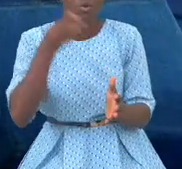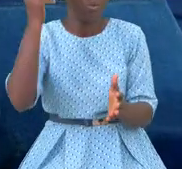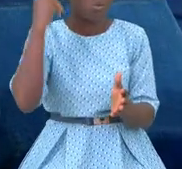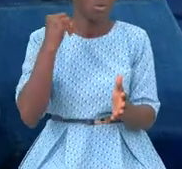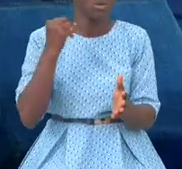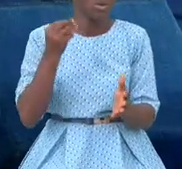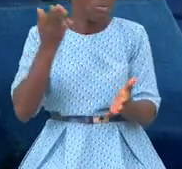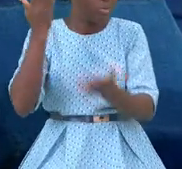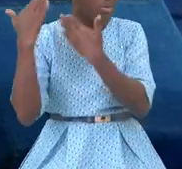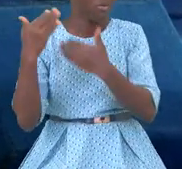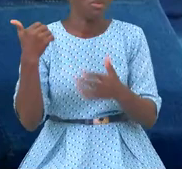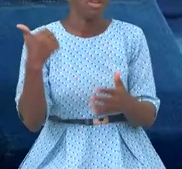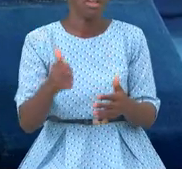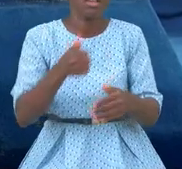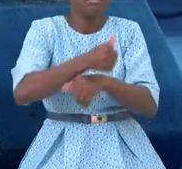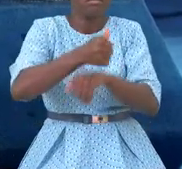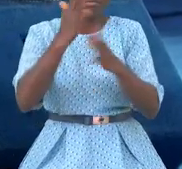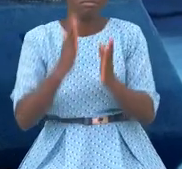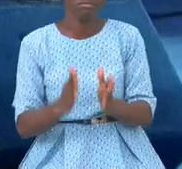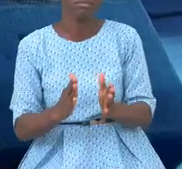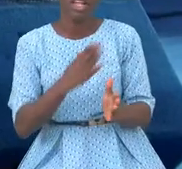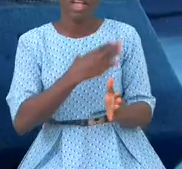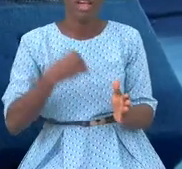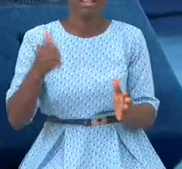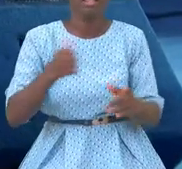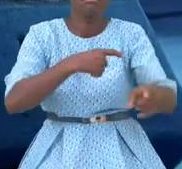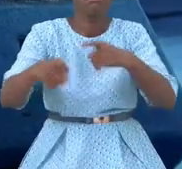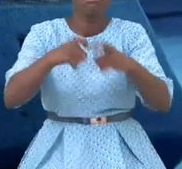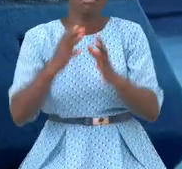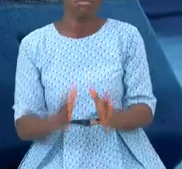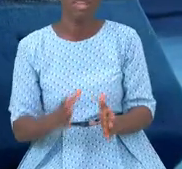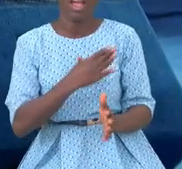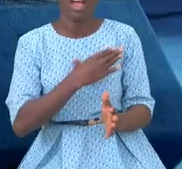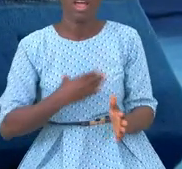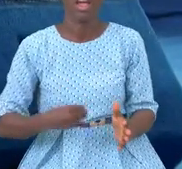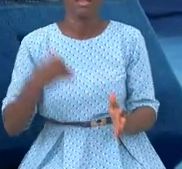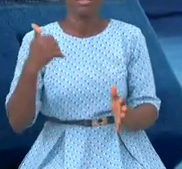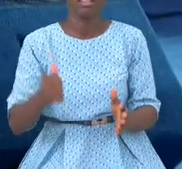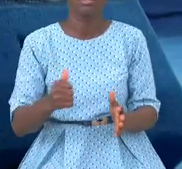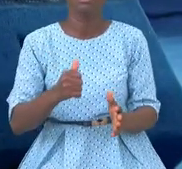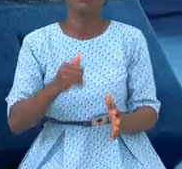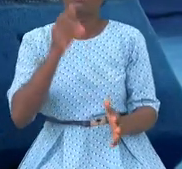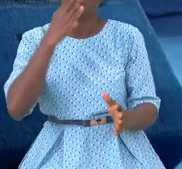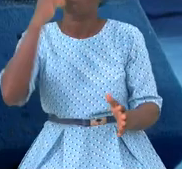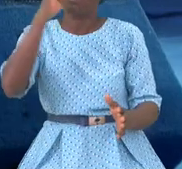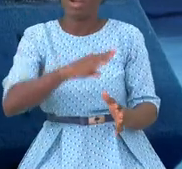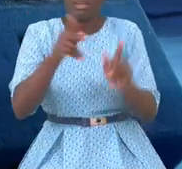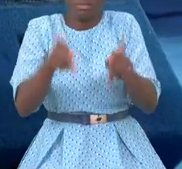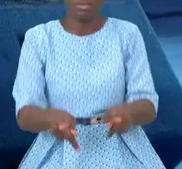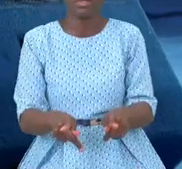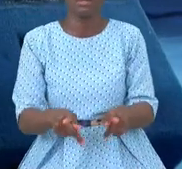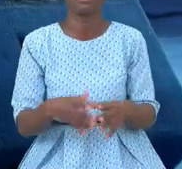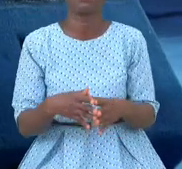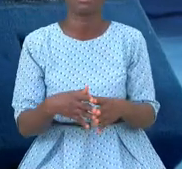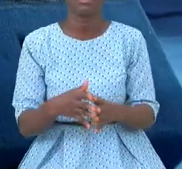persecutor and injurious. If somebody has only one of